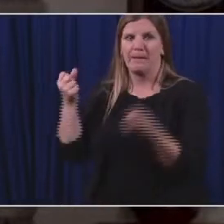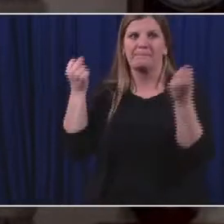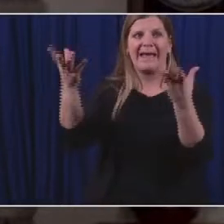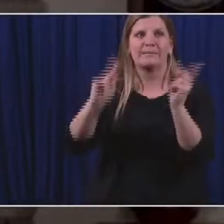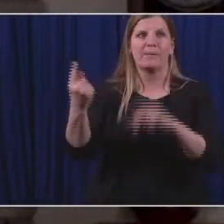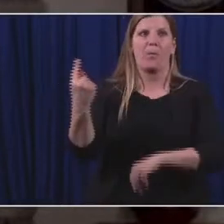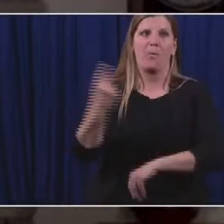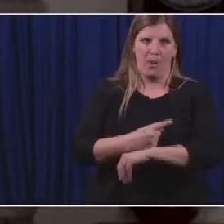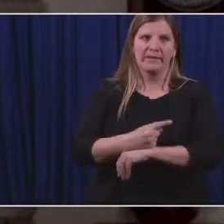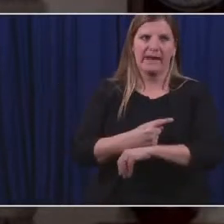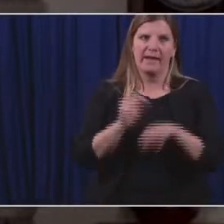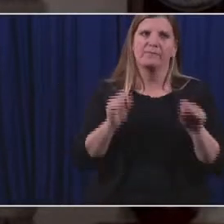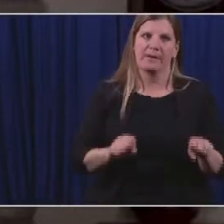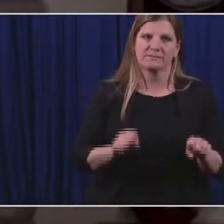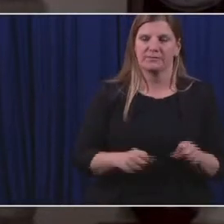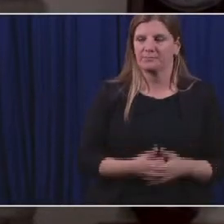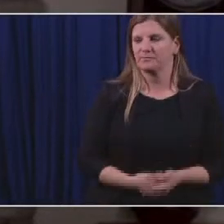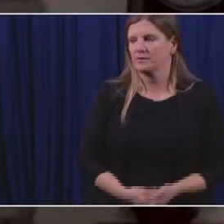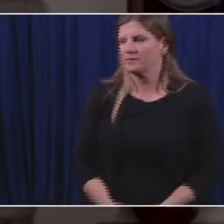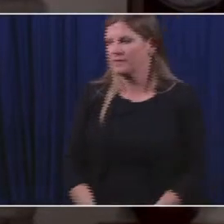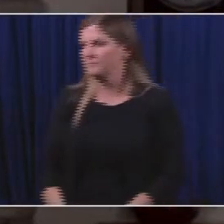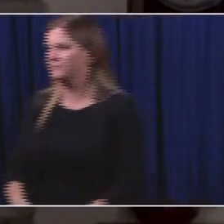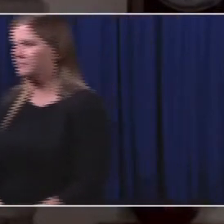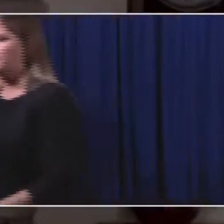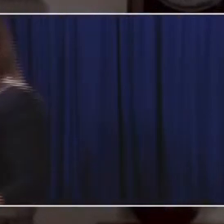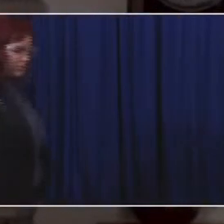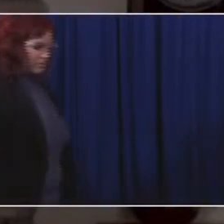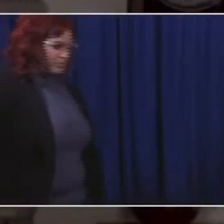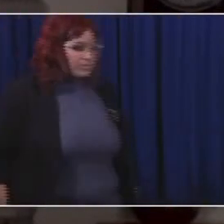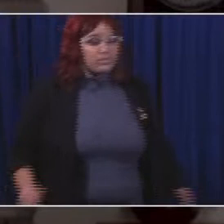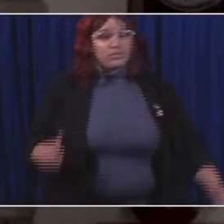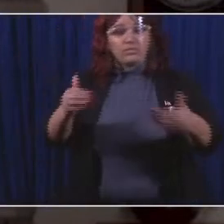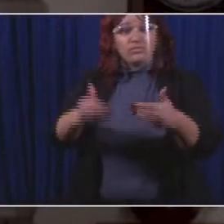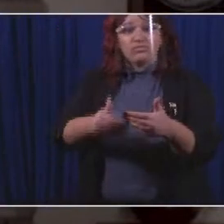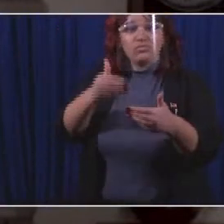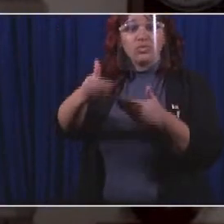Next question is from John Bedell at WHIO in Dayton.